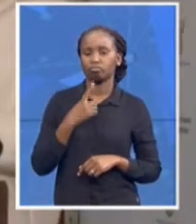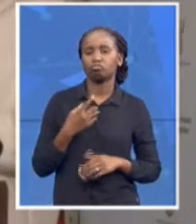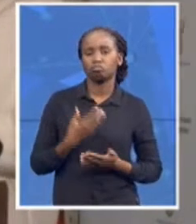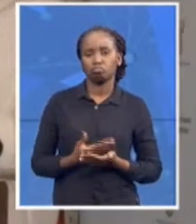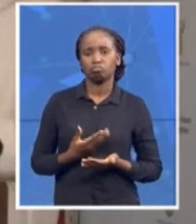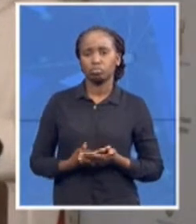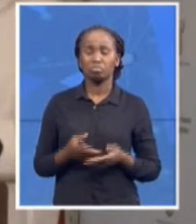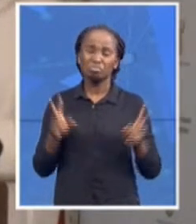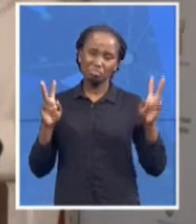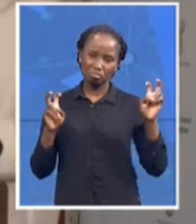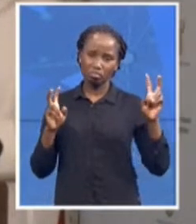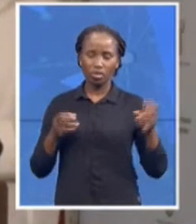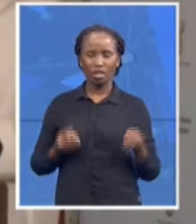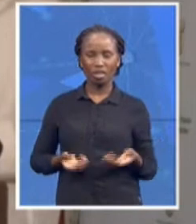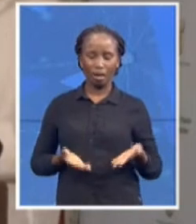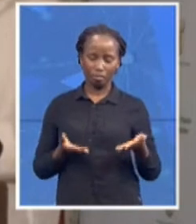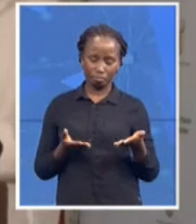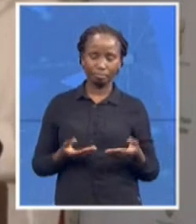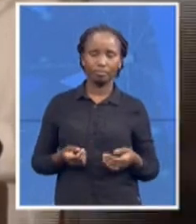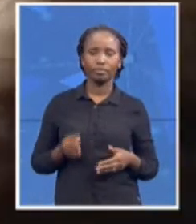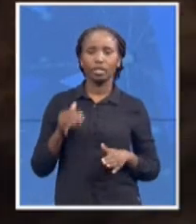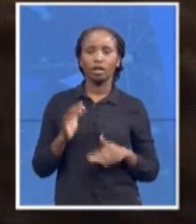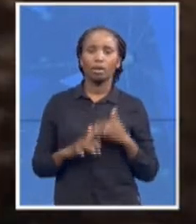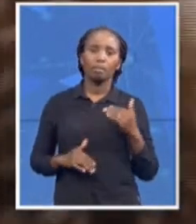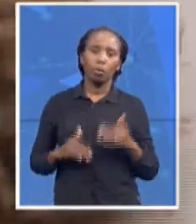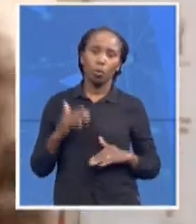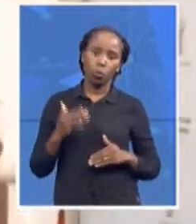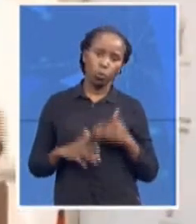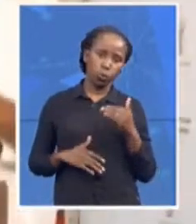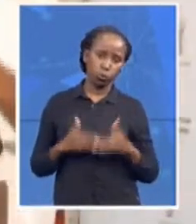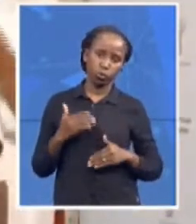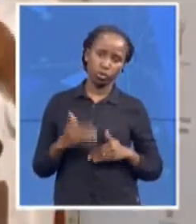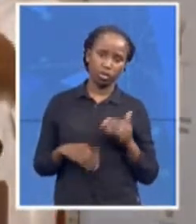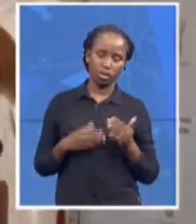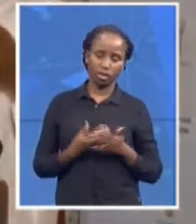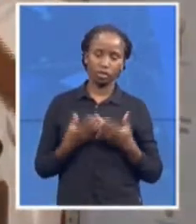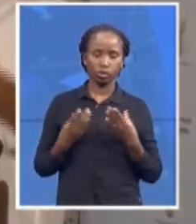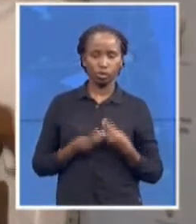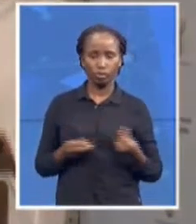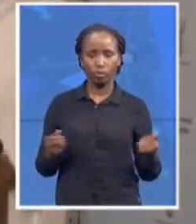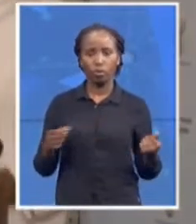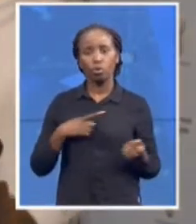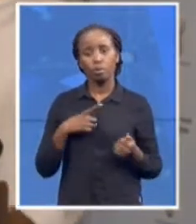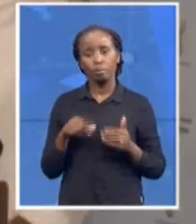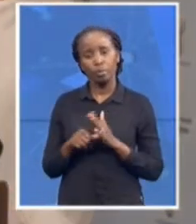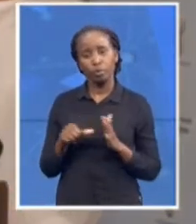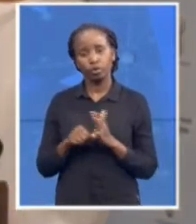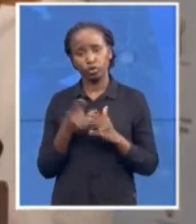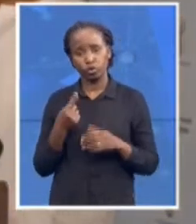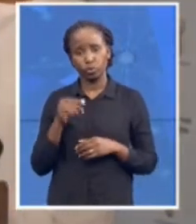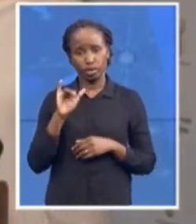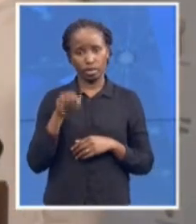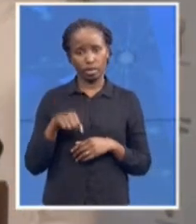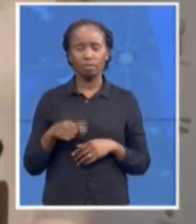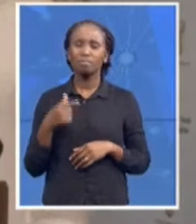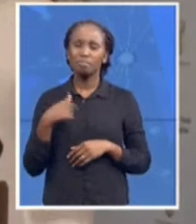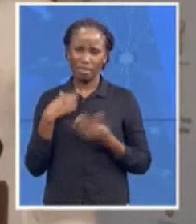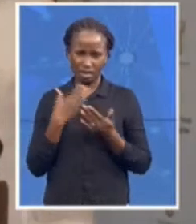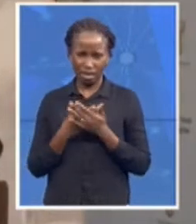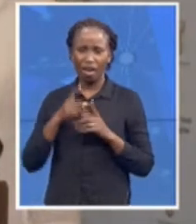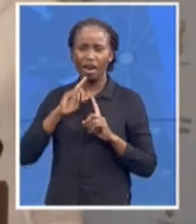its life. It's important that we do that. I can answer what they said and what they didn't